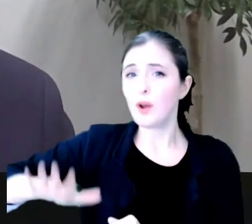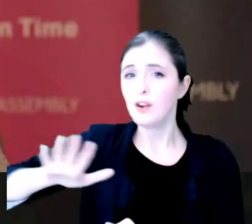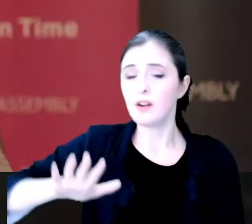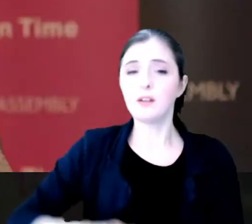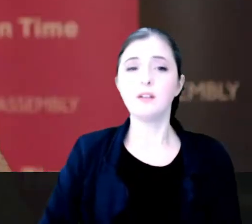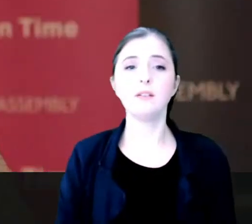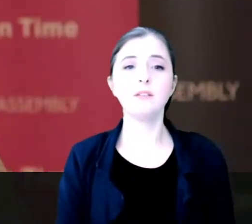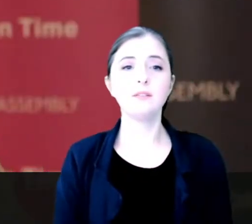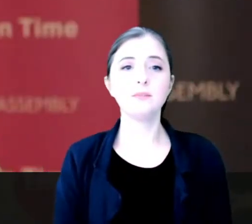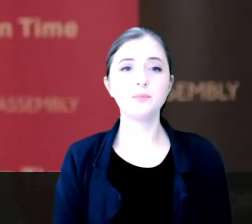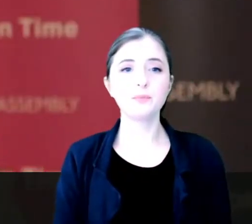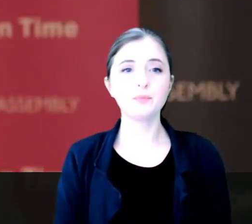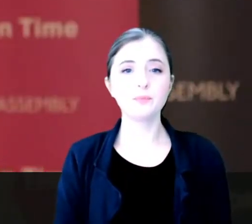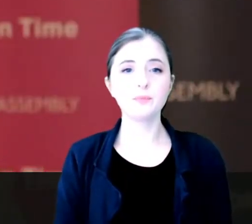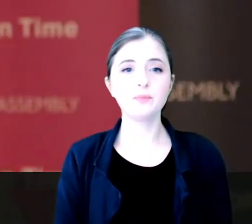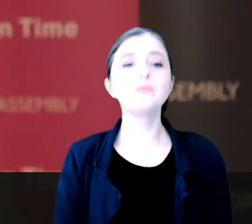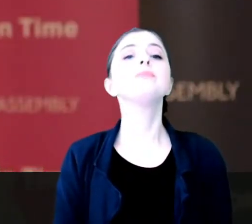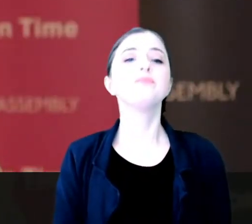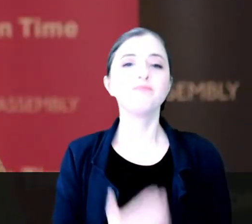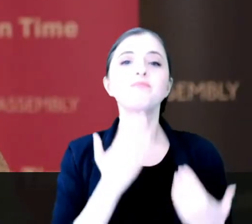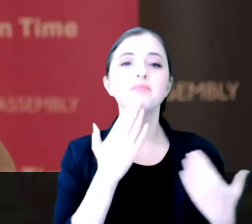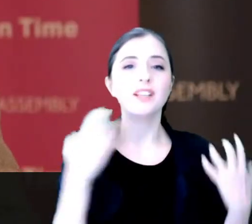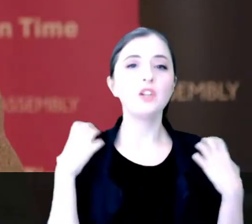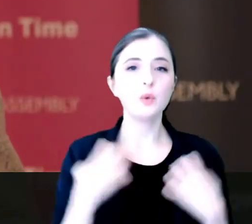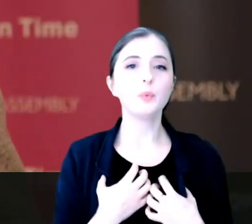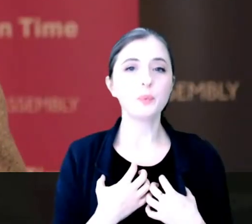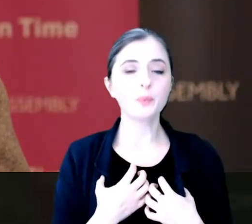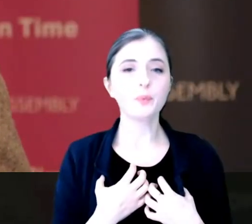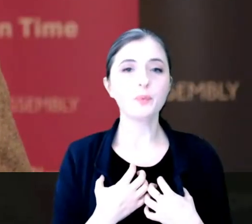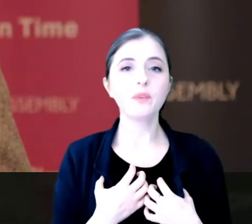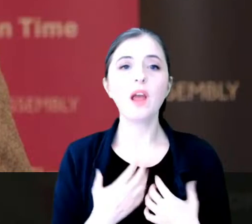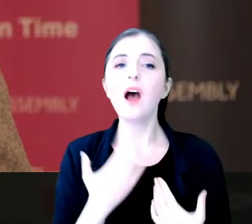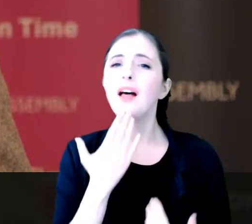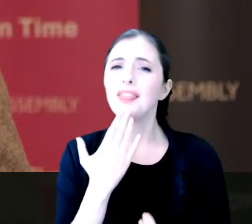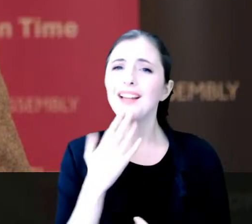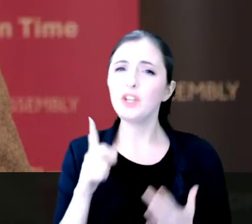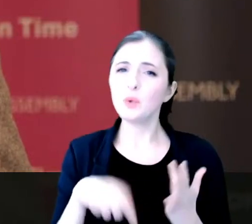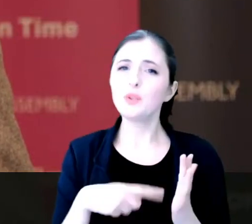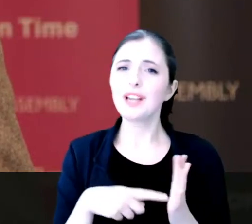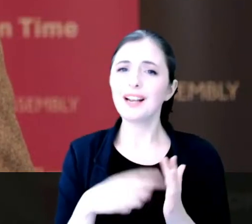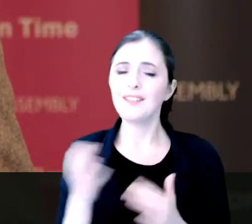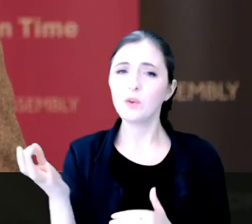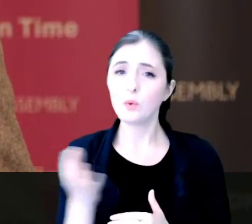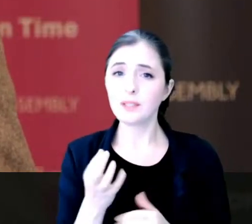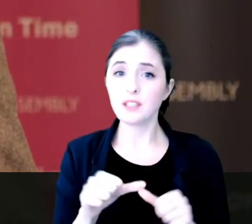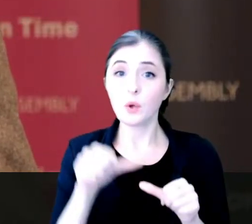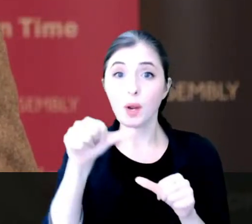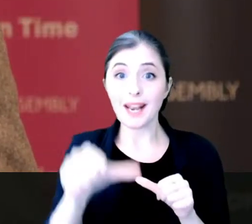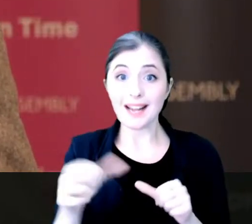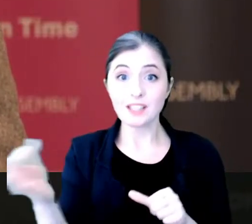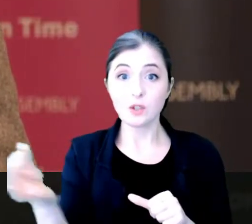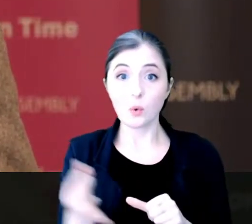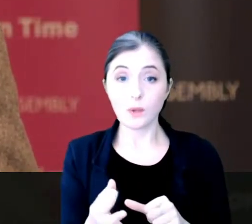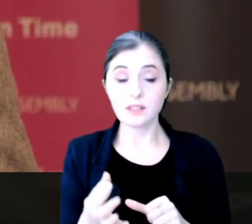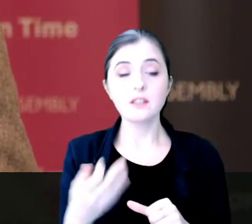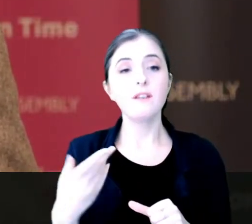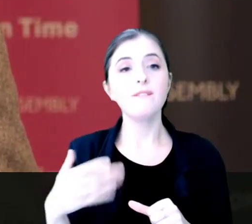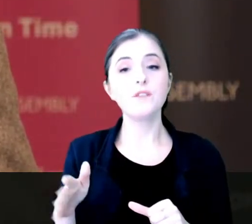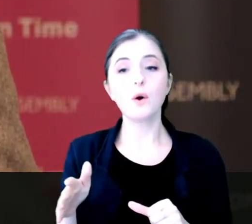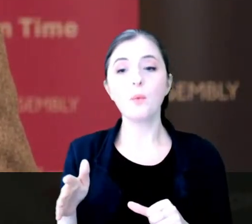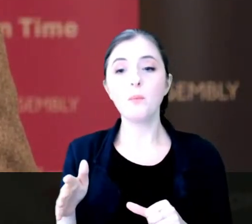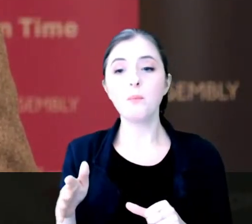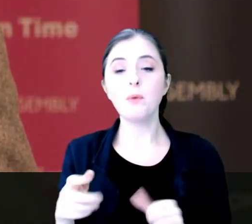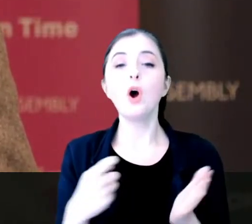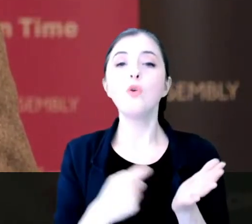Thank you, Mr. Mayor. And Jackie, thank you for your question. We move on to the next question, which is from Richard Atkins